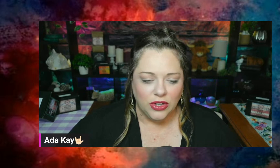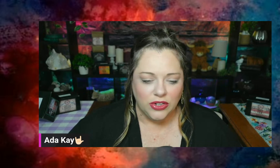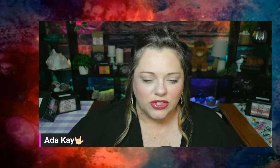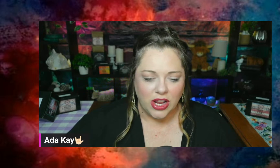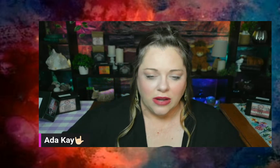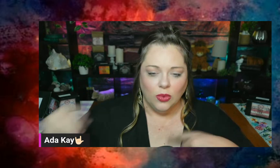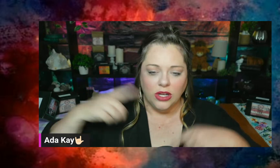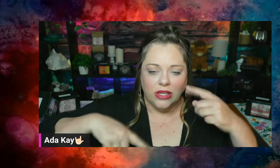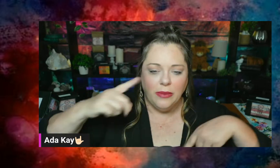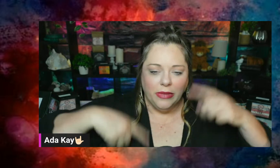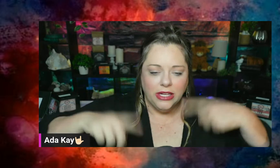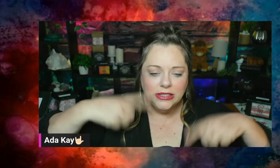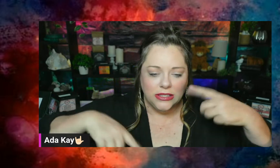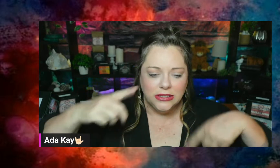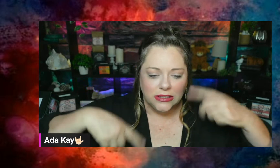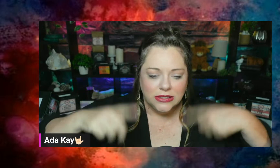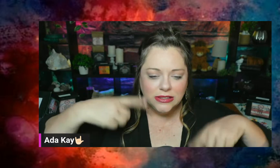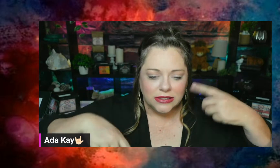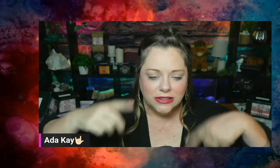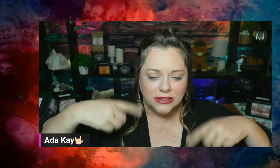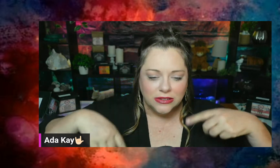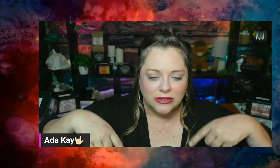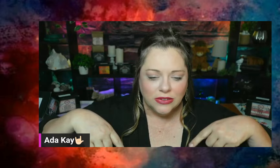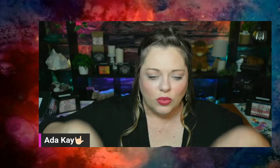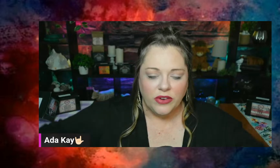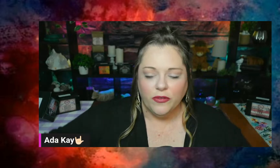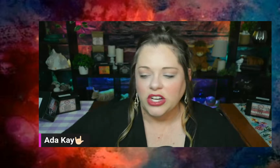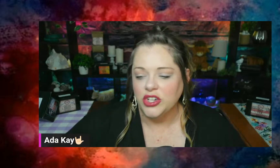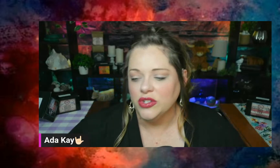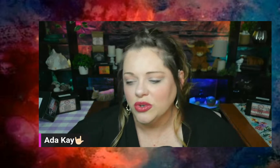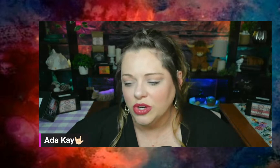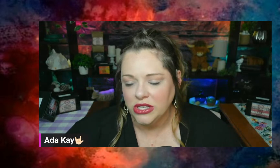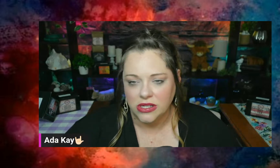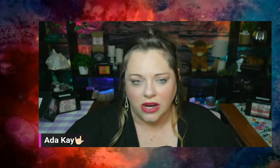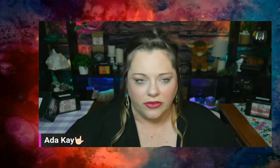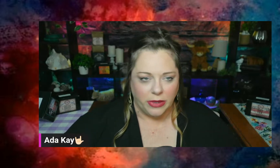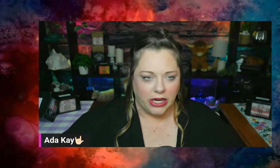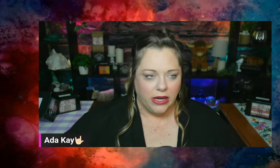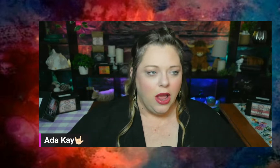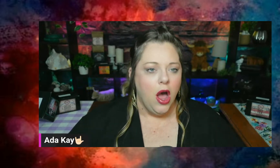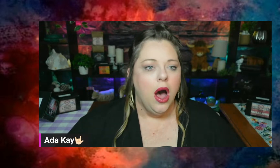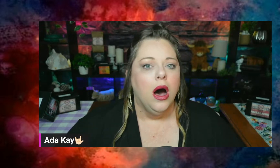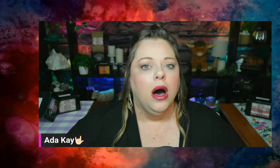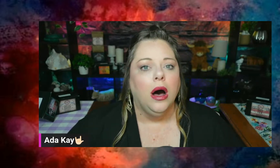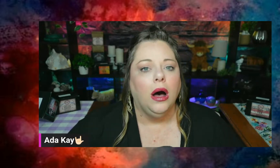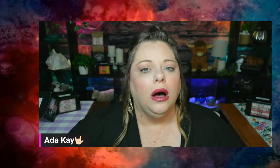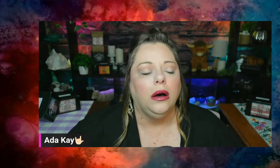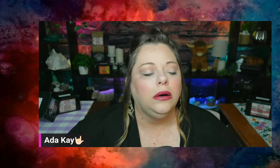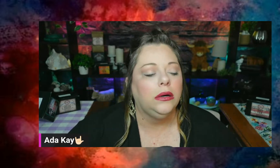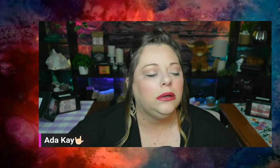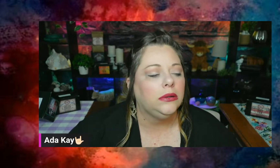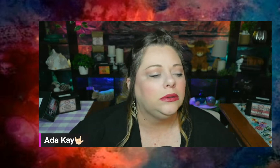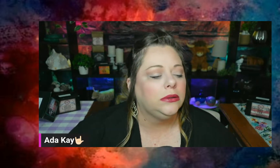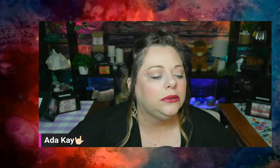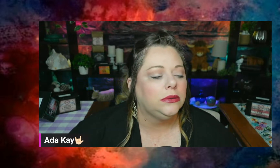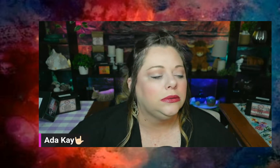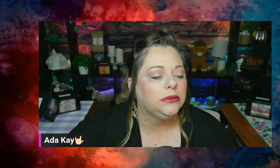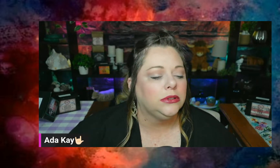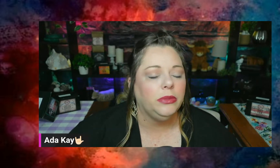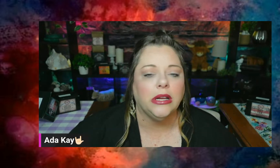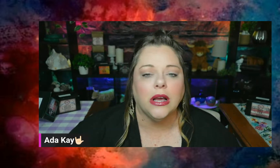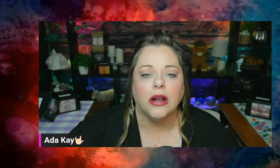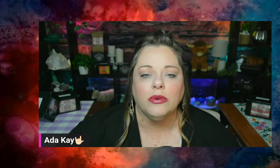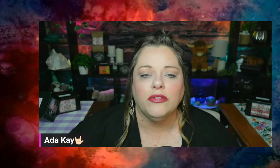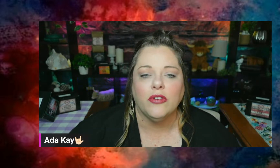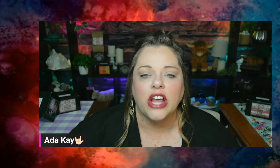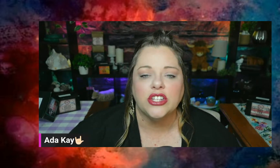I don't understand what that means. Refresh your screens, everybody. Oh,